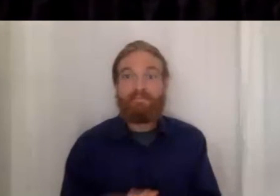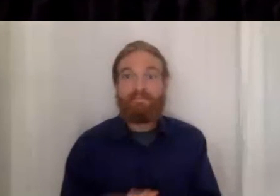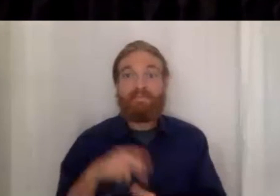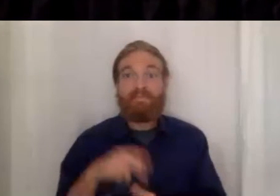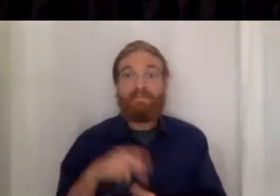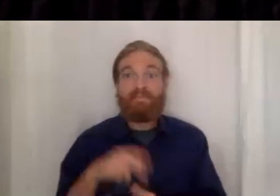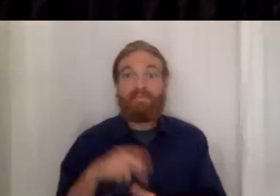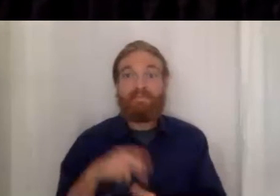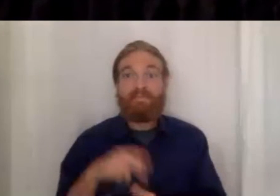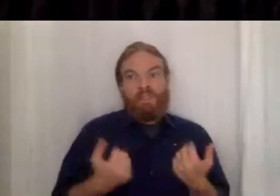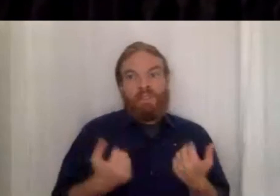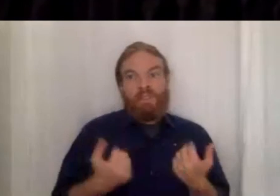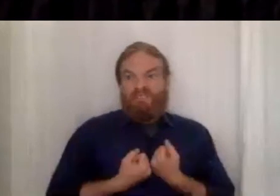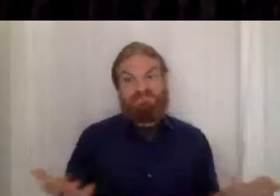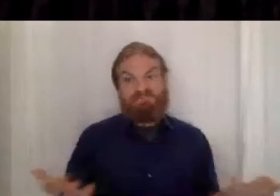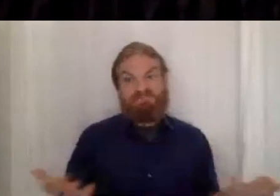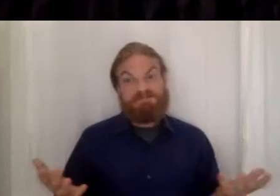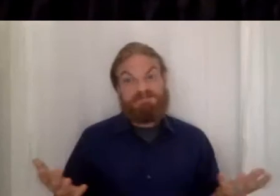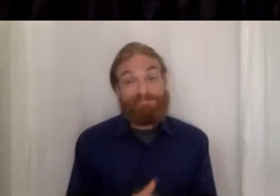there's